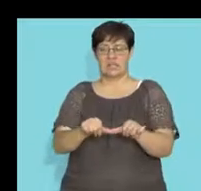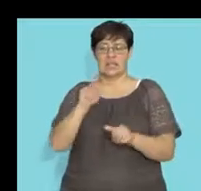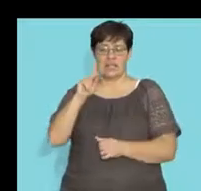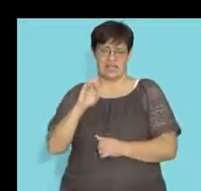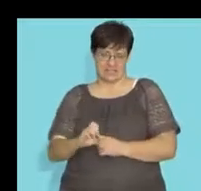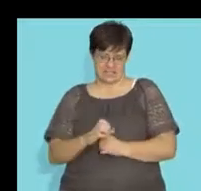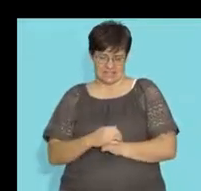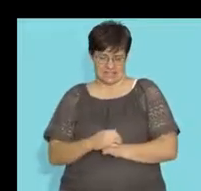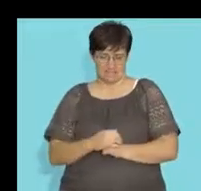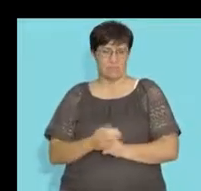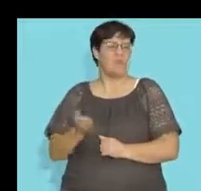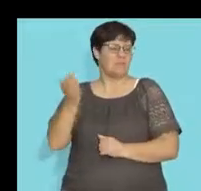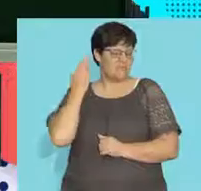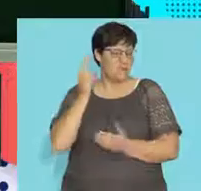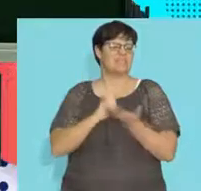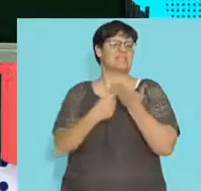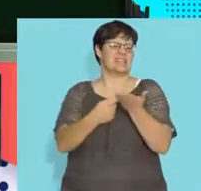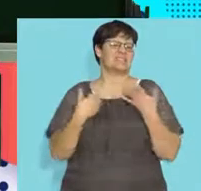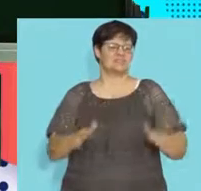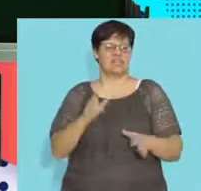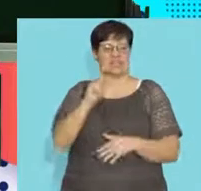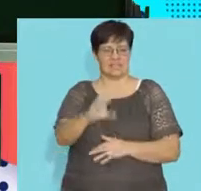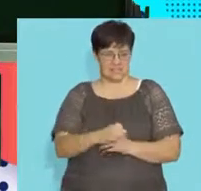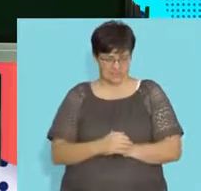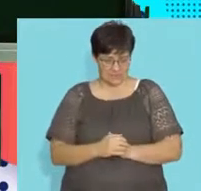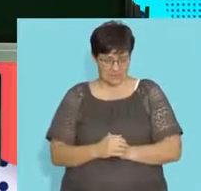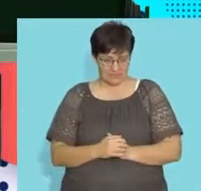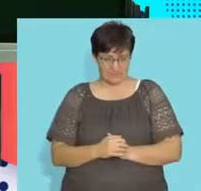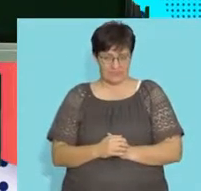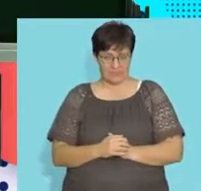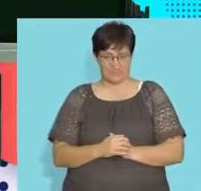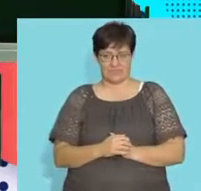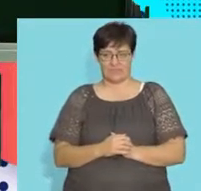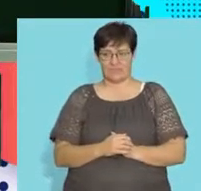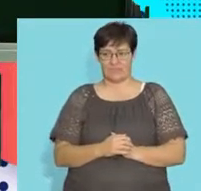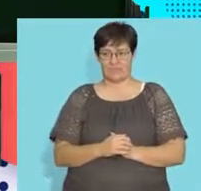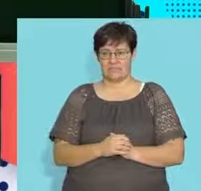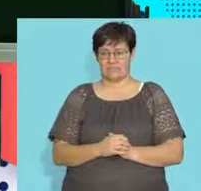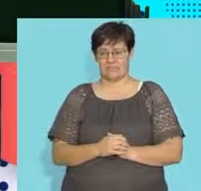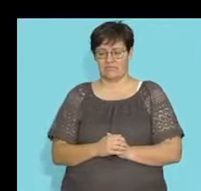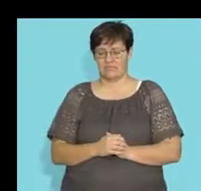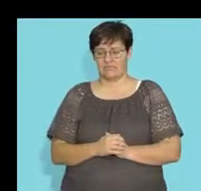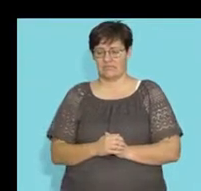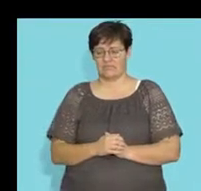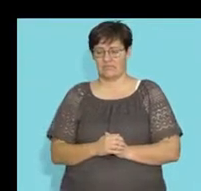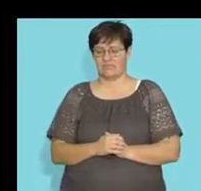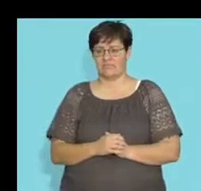equilibrium constant, and I think you will remember we spoke about that one, Kc.